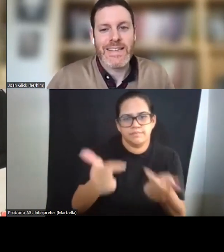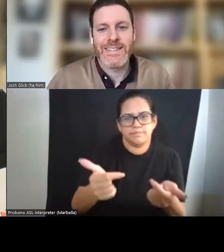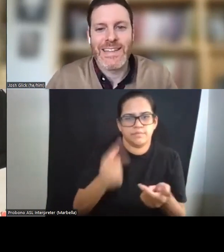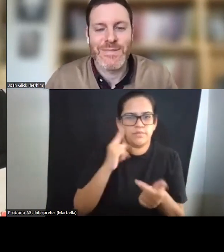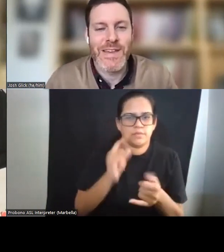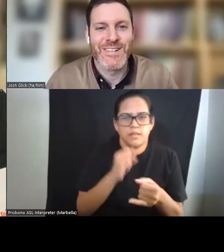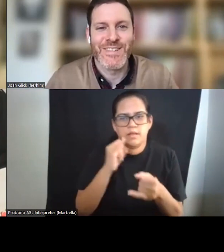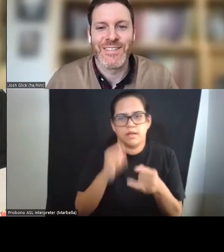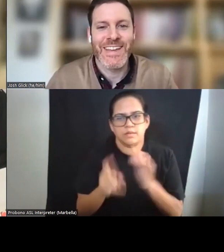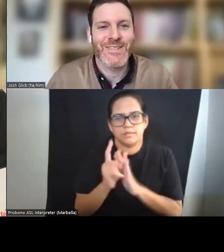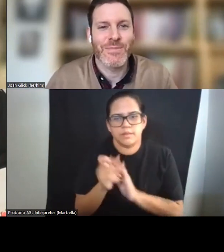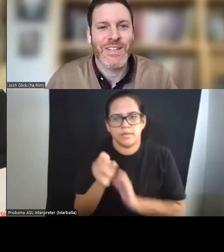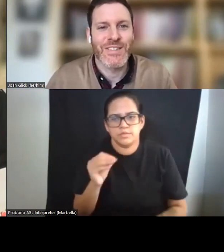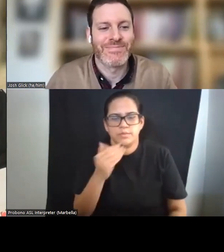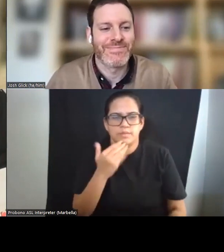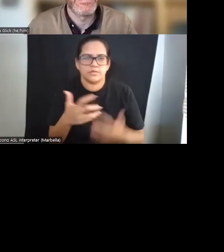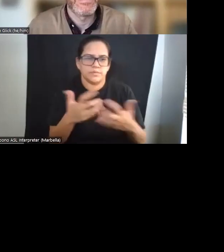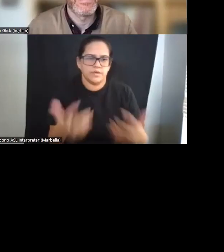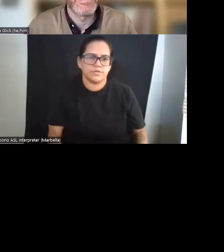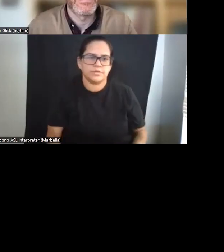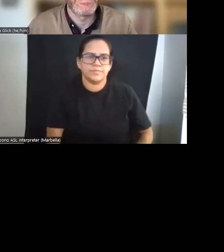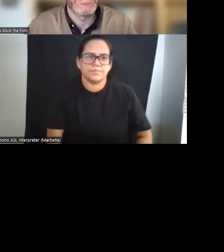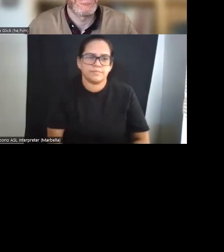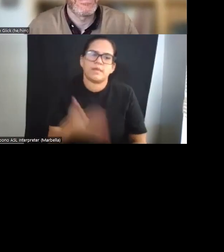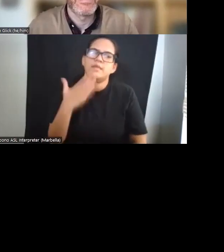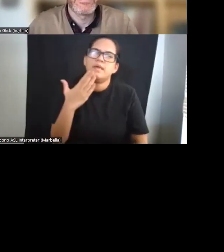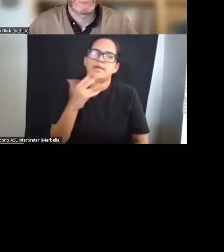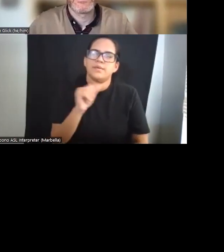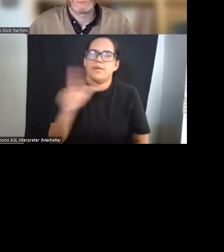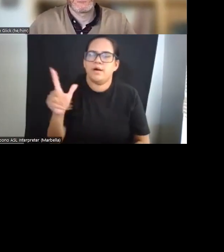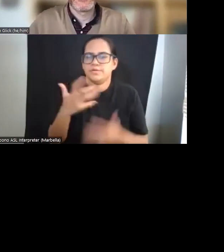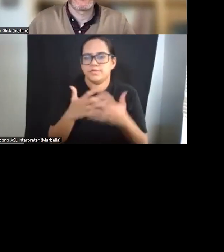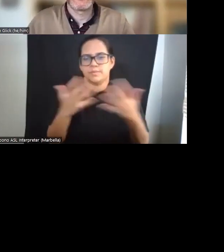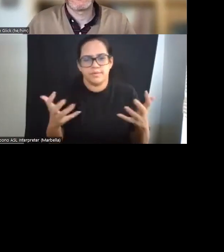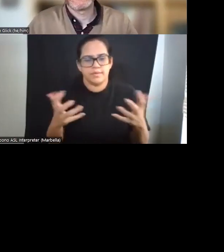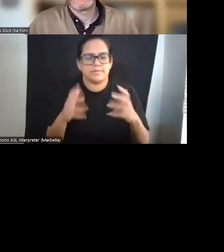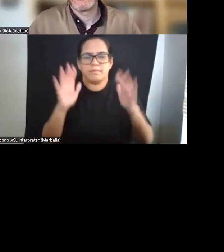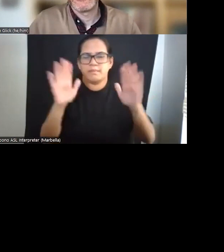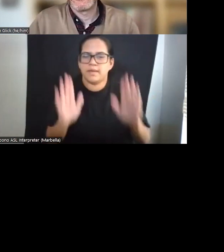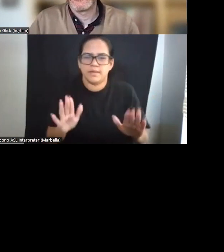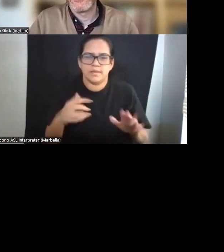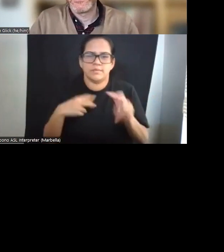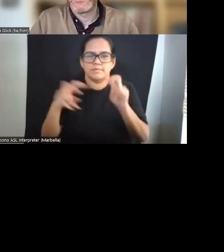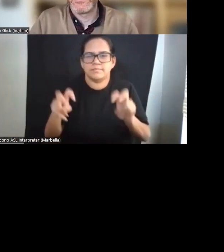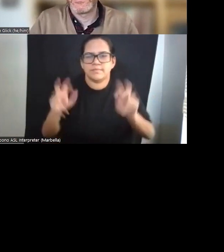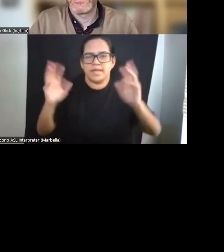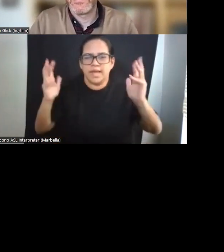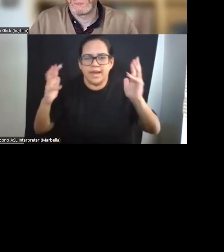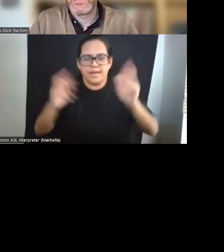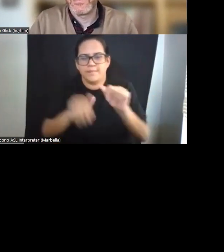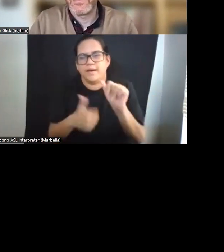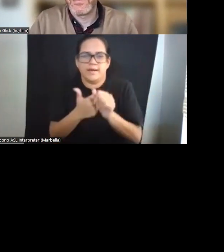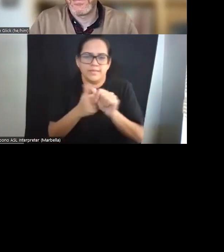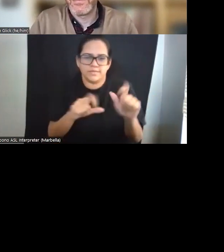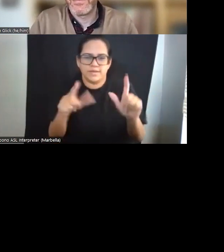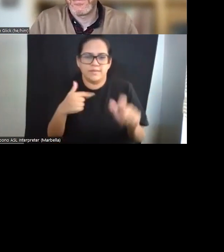the last minute or so. Thank you so much. Thank you all so much. This has been amazing. I was sitting here cheering behind the screen.